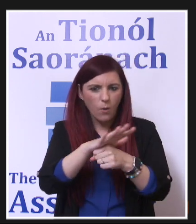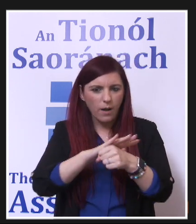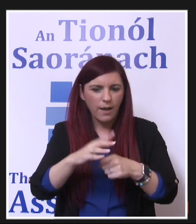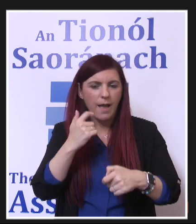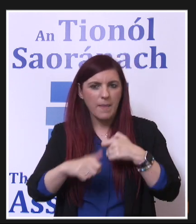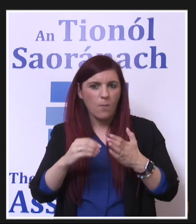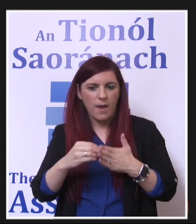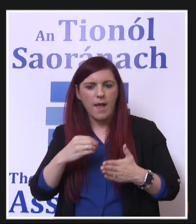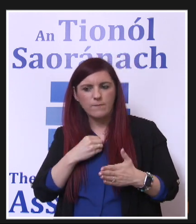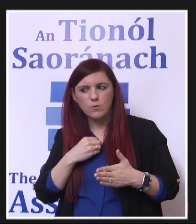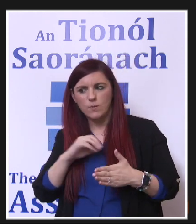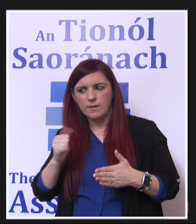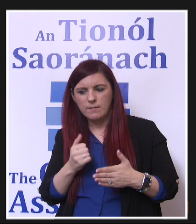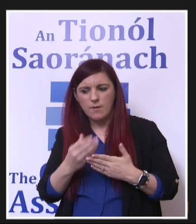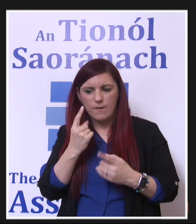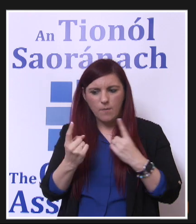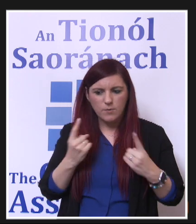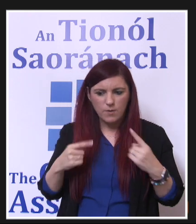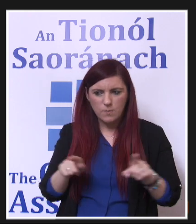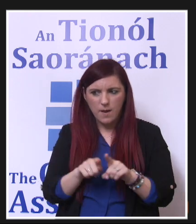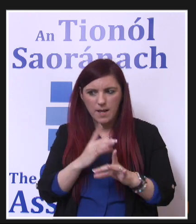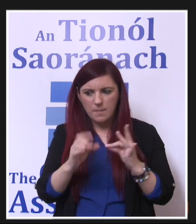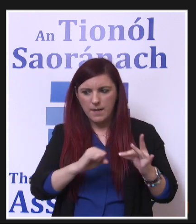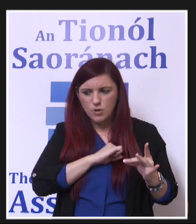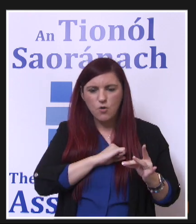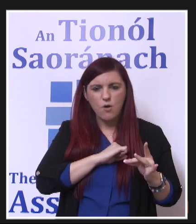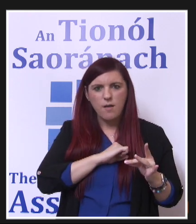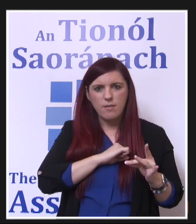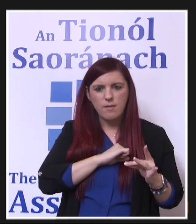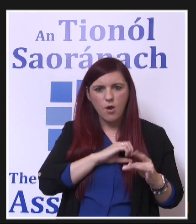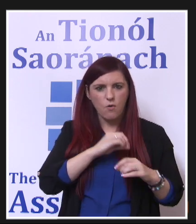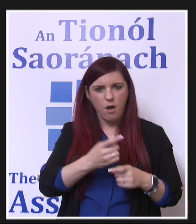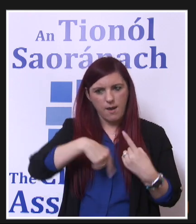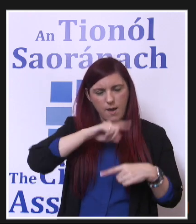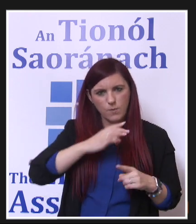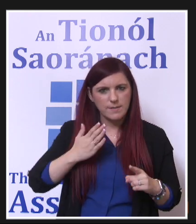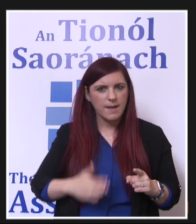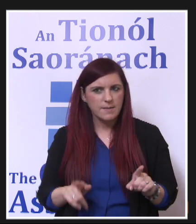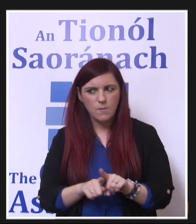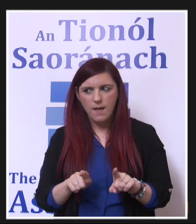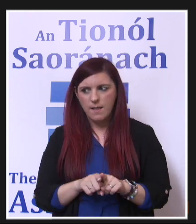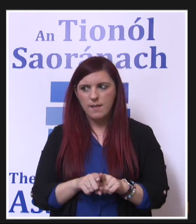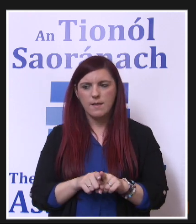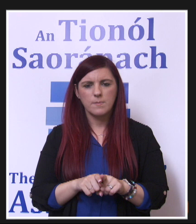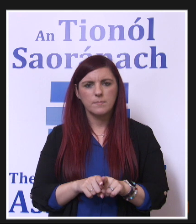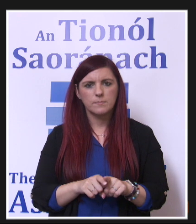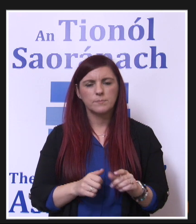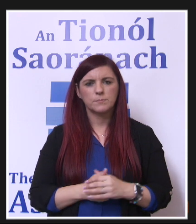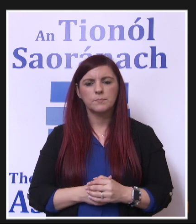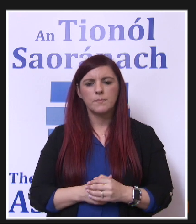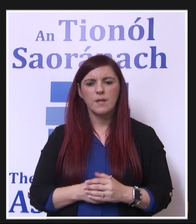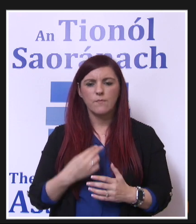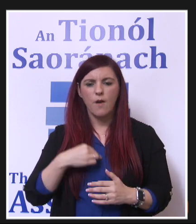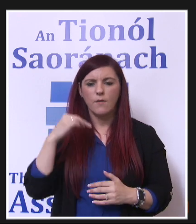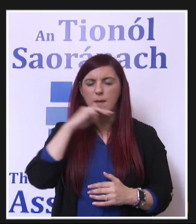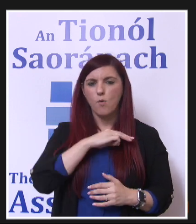have to speak with them in order to make sure they are on our side and are implementing the policy we want to